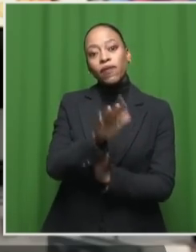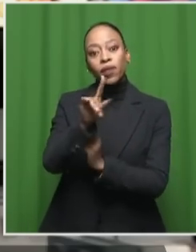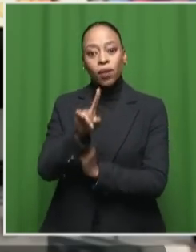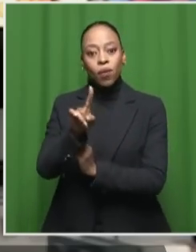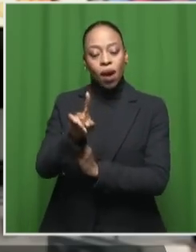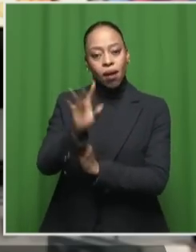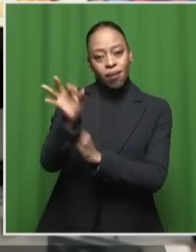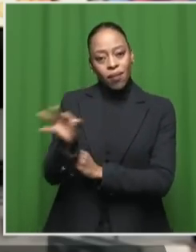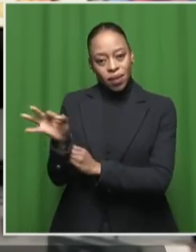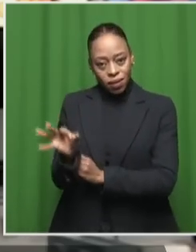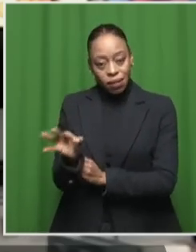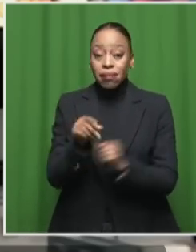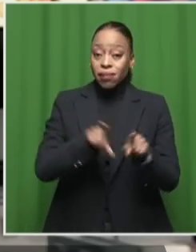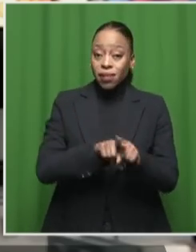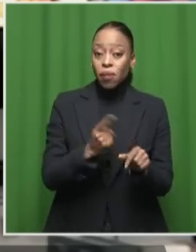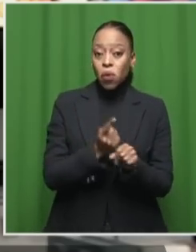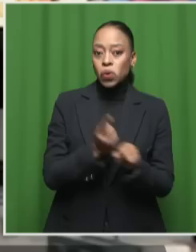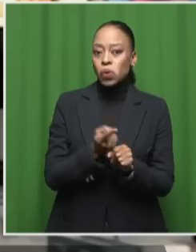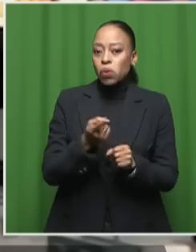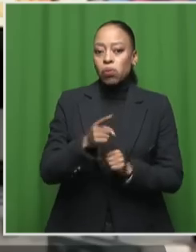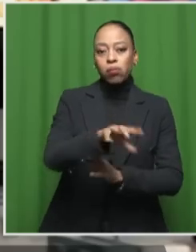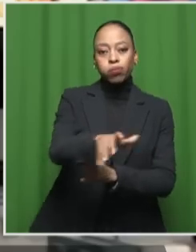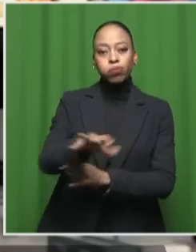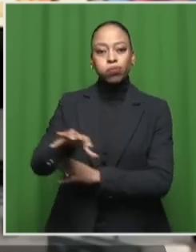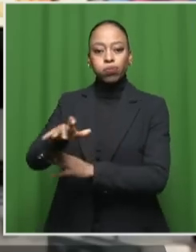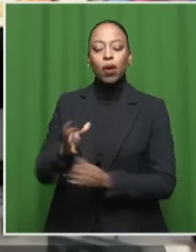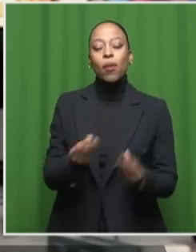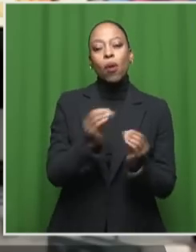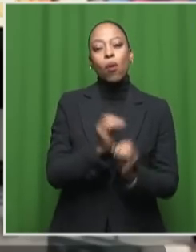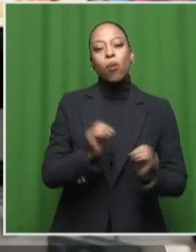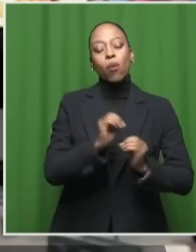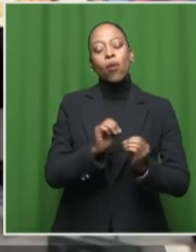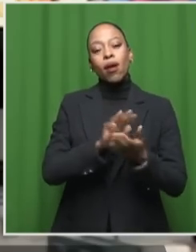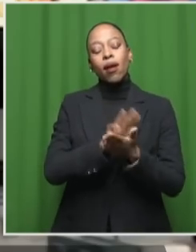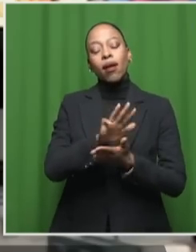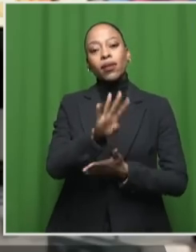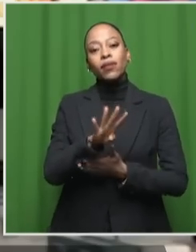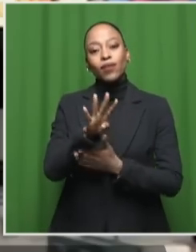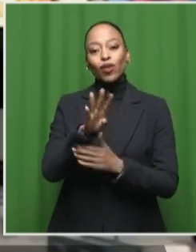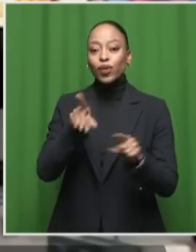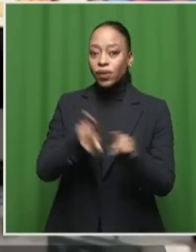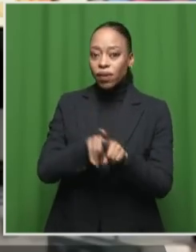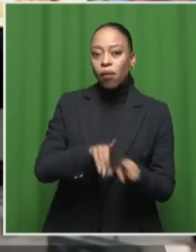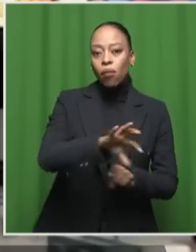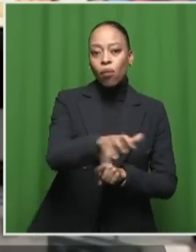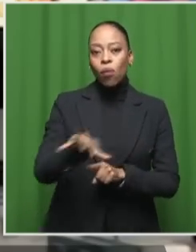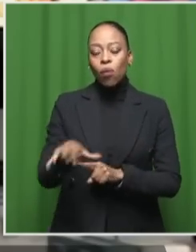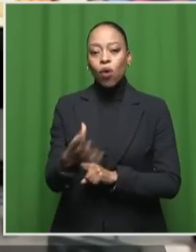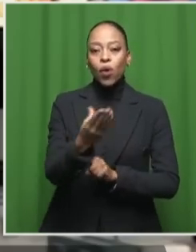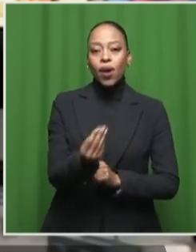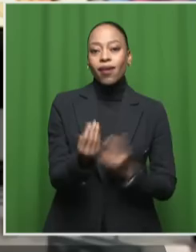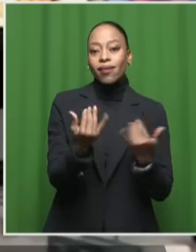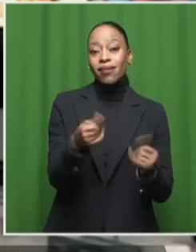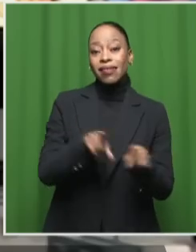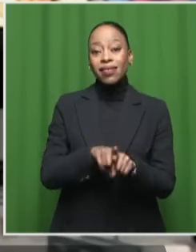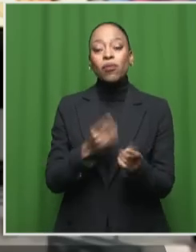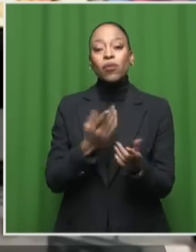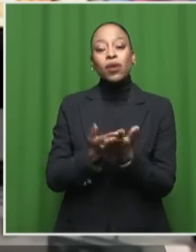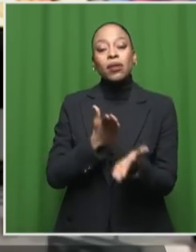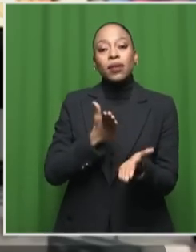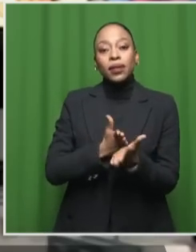that you didn't have provinces in 1994. You have provinces now, and I'm sure that the